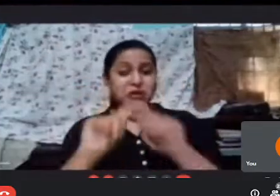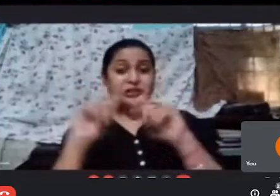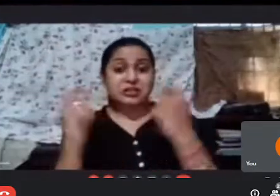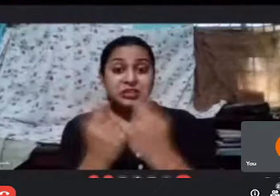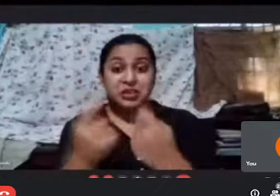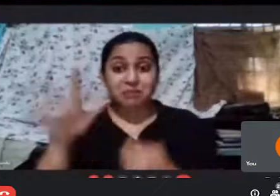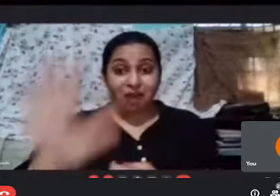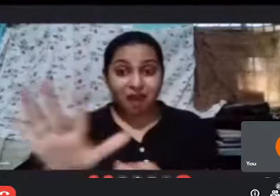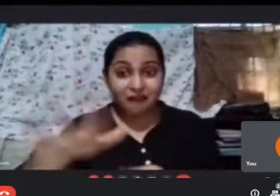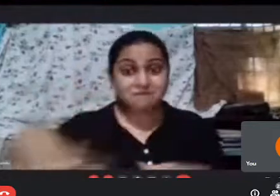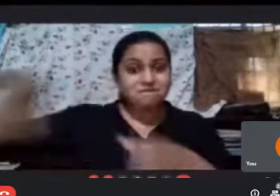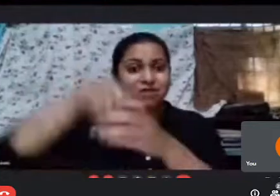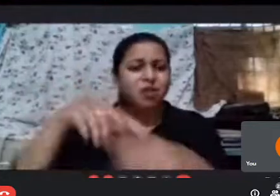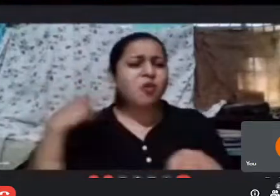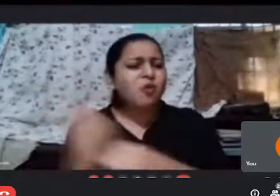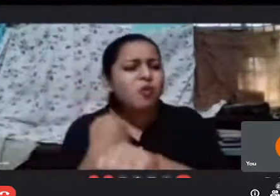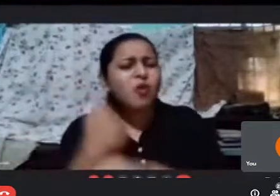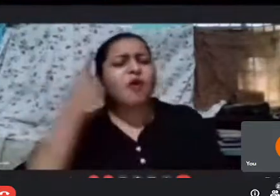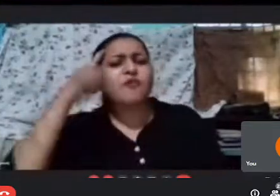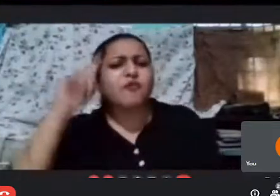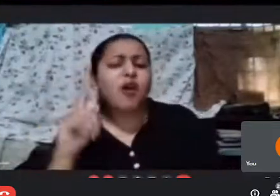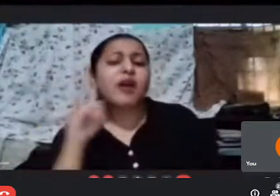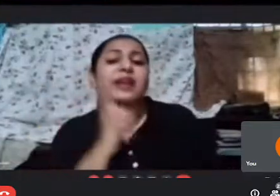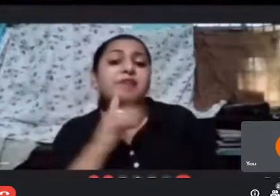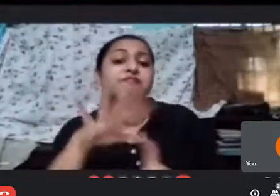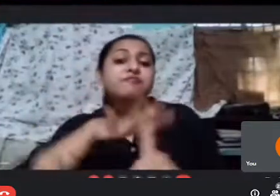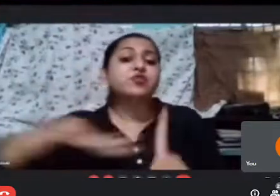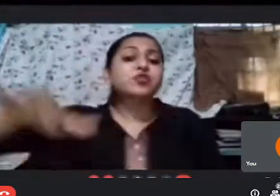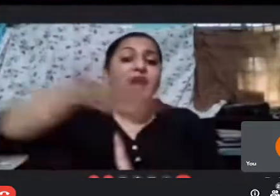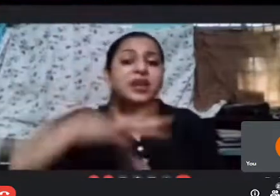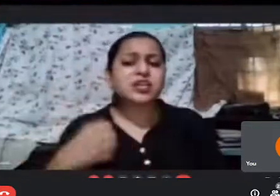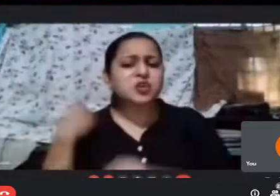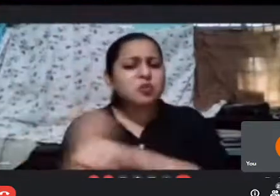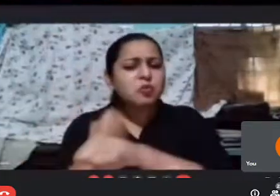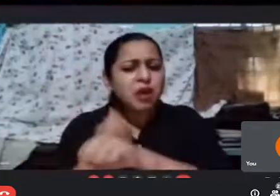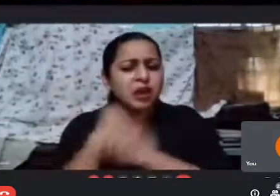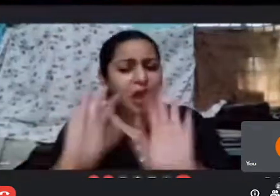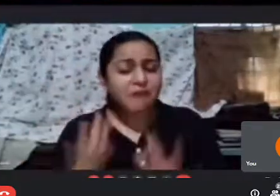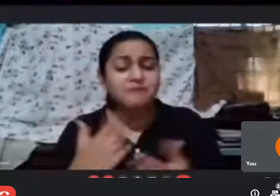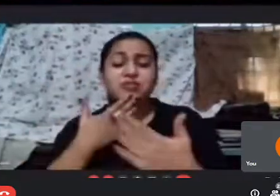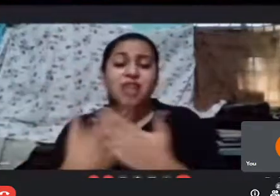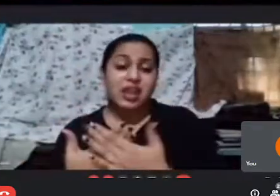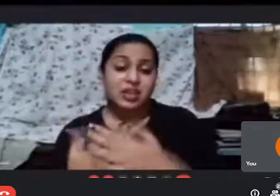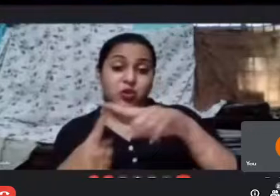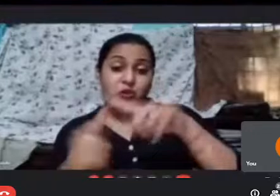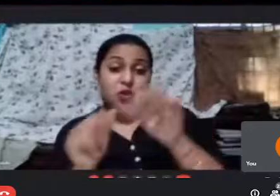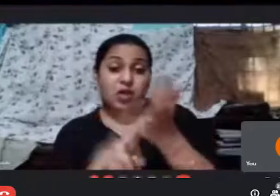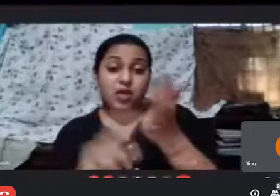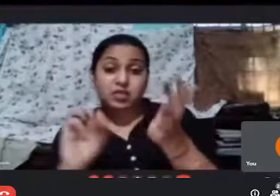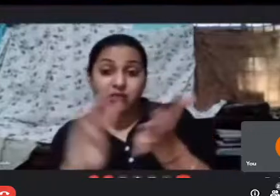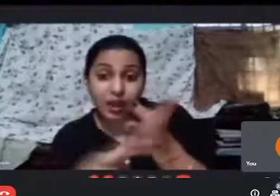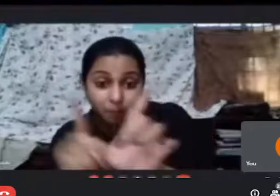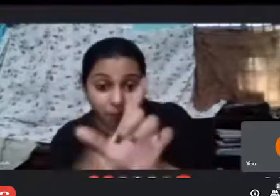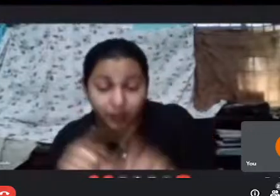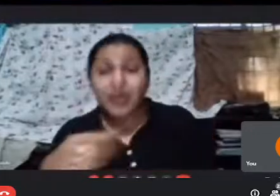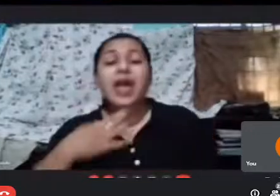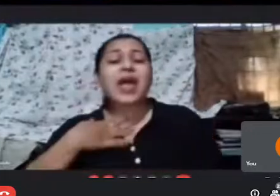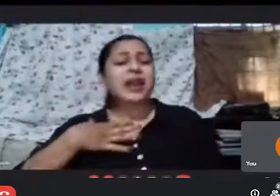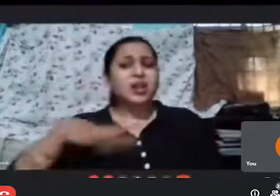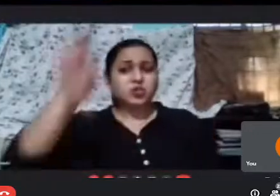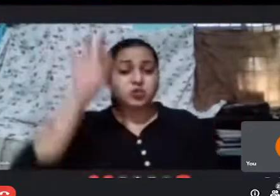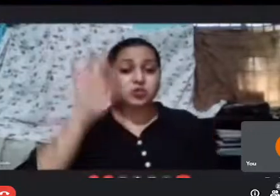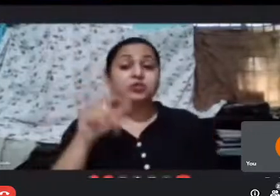the cause of the deaf community. And I also thank Ulrike for choosing today the right day for your